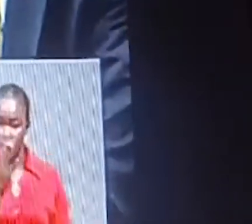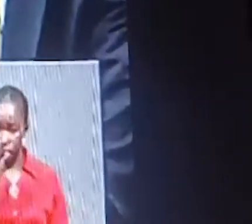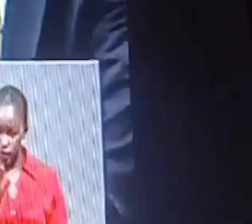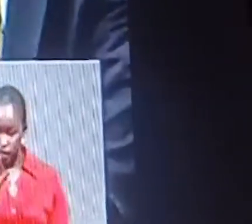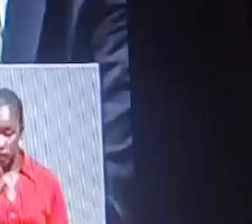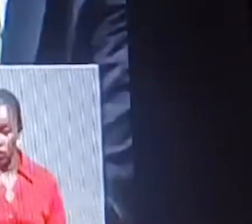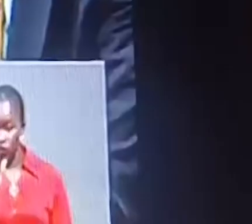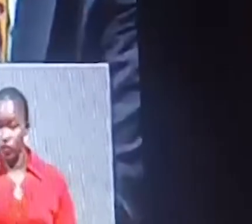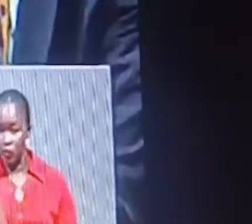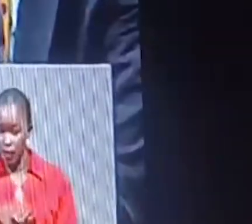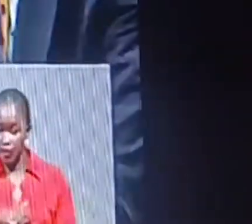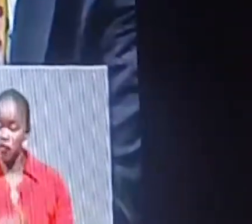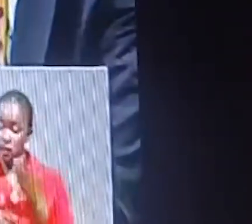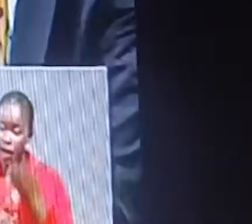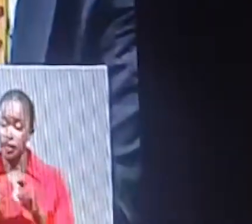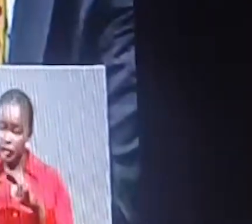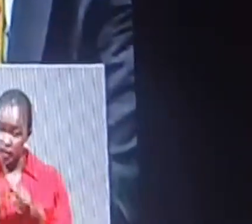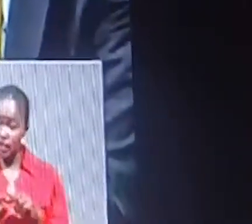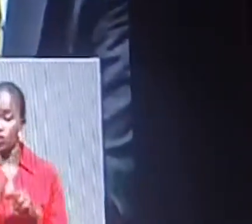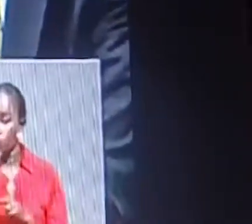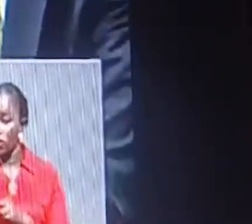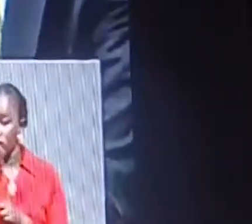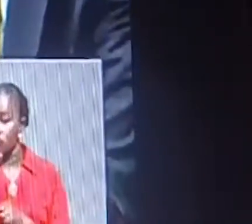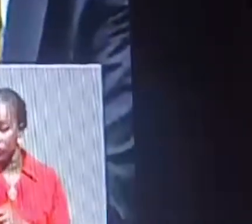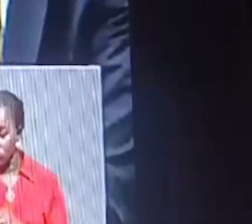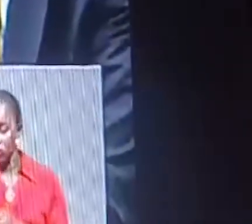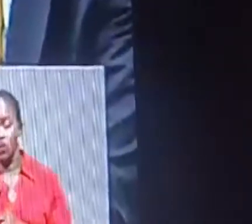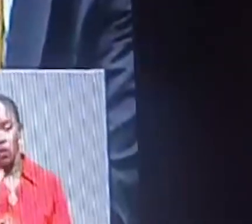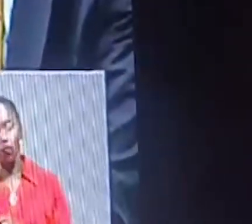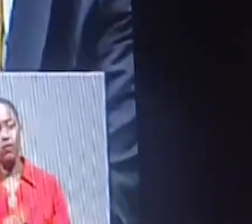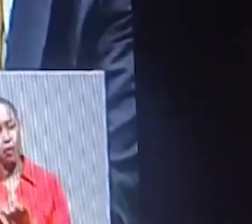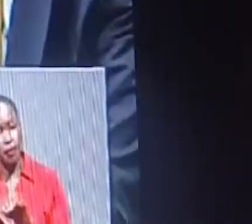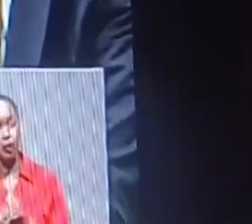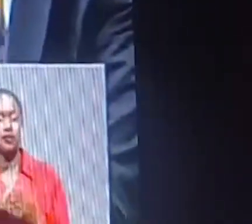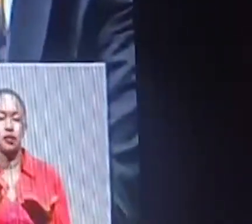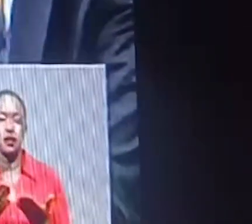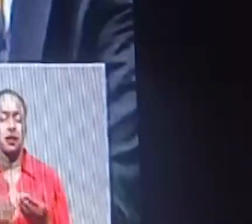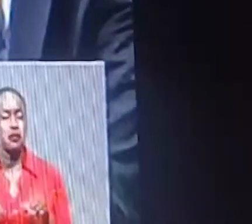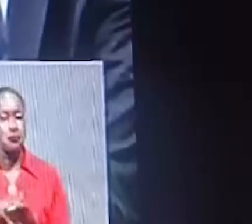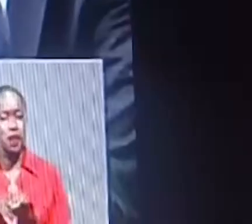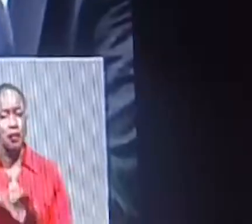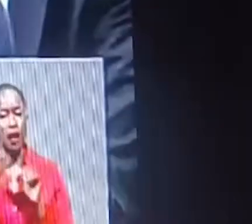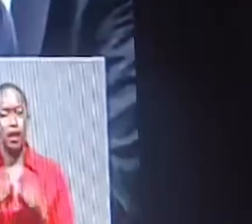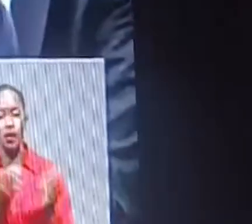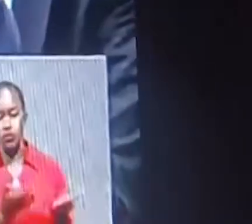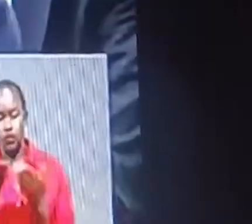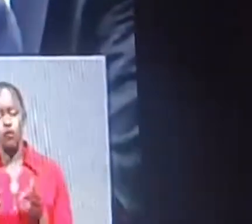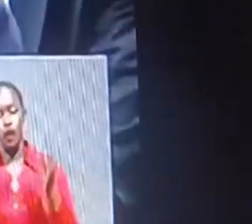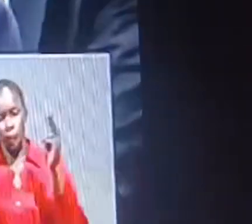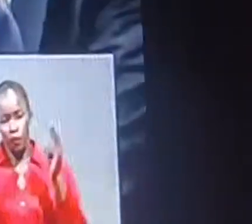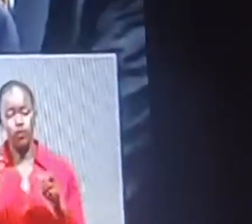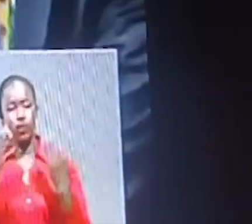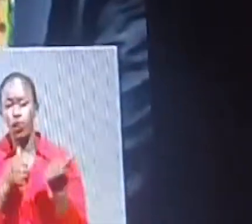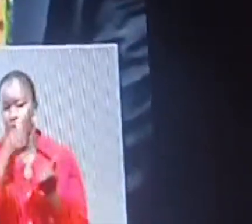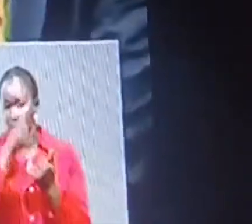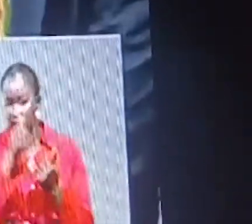a third of your members, a member can raise a motion or private member's bill as